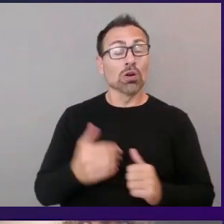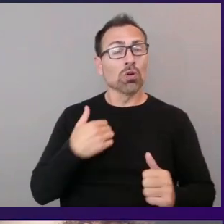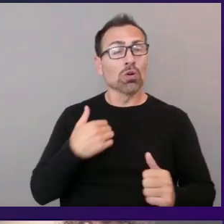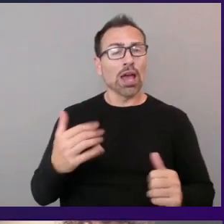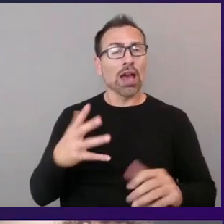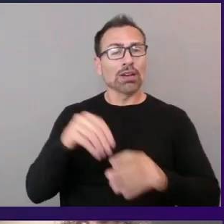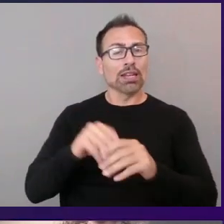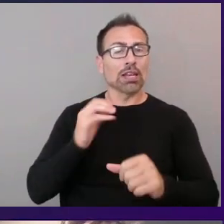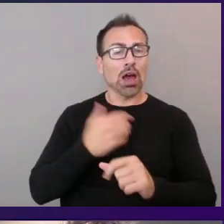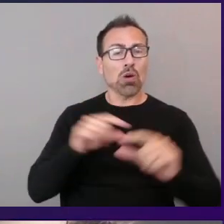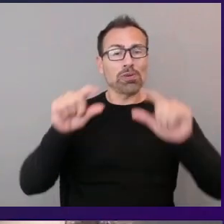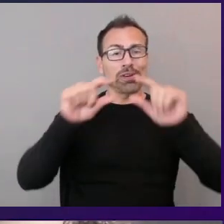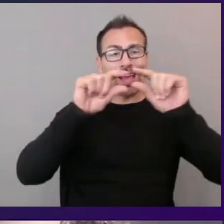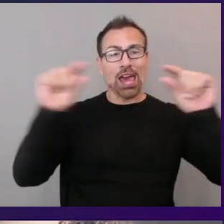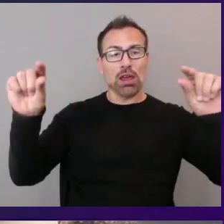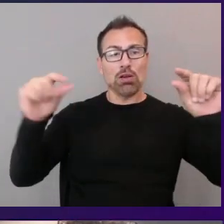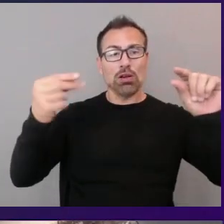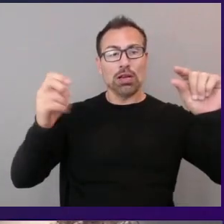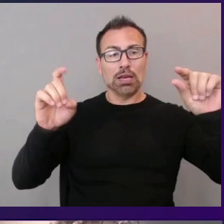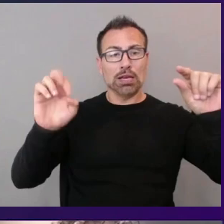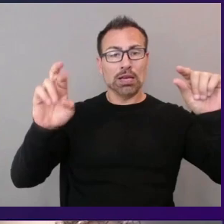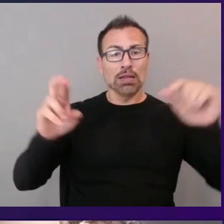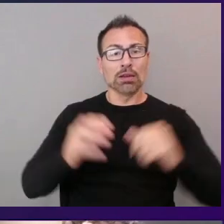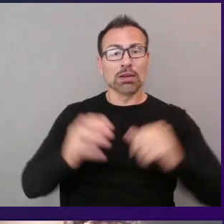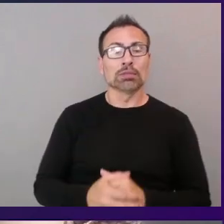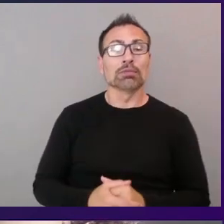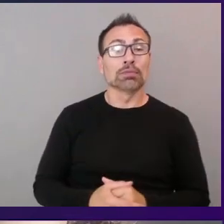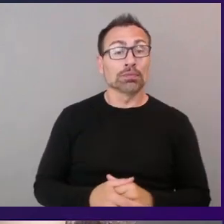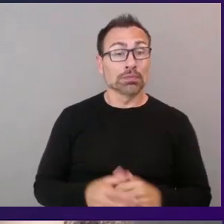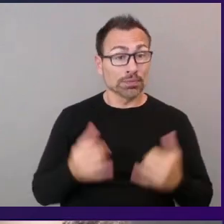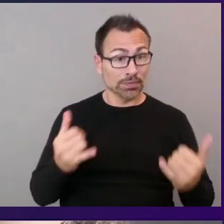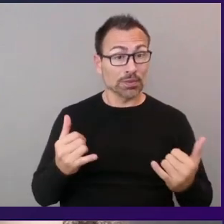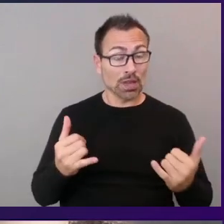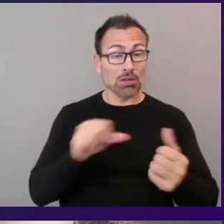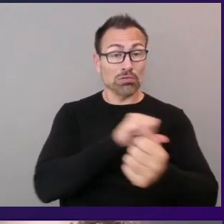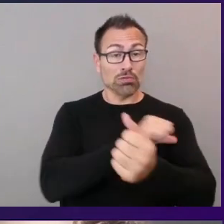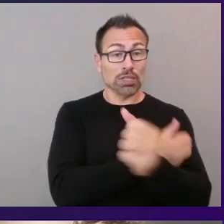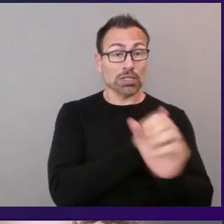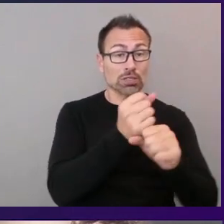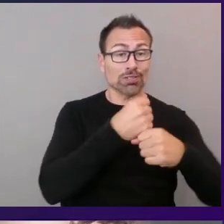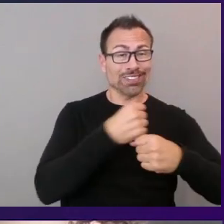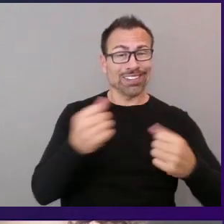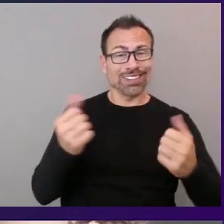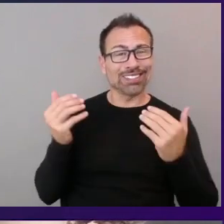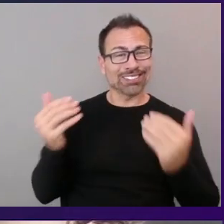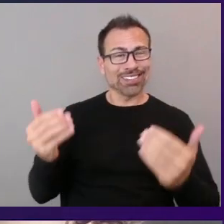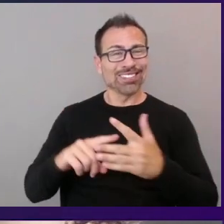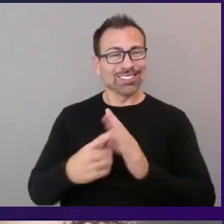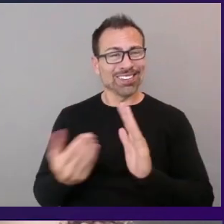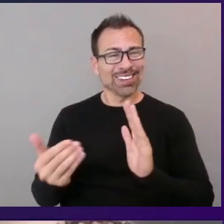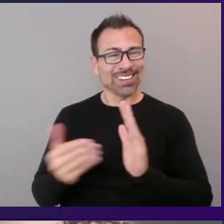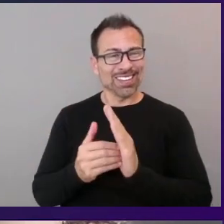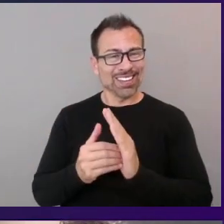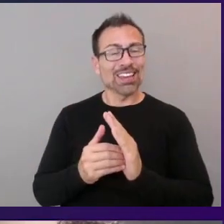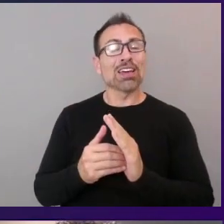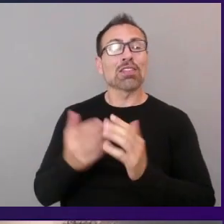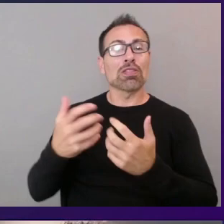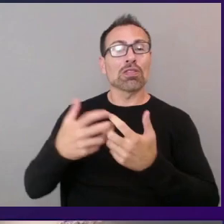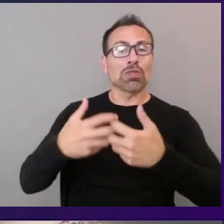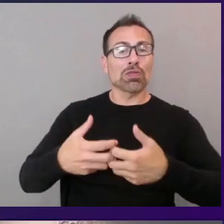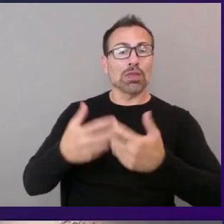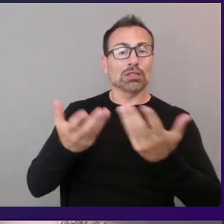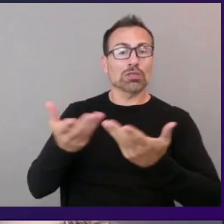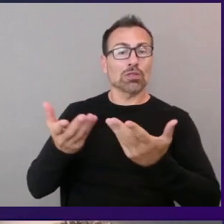header. Now that we created the authentication, let's start again the server. And now if we